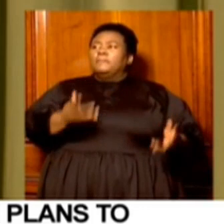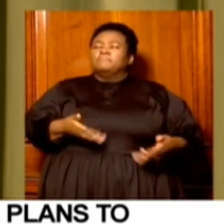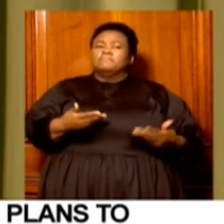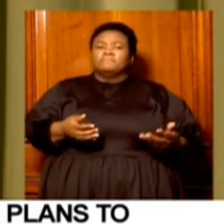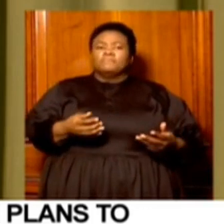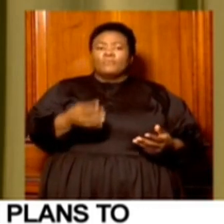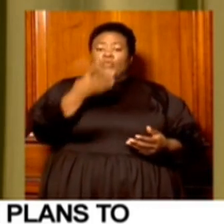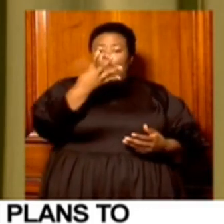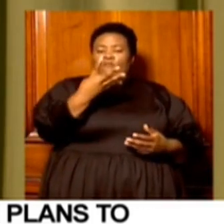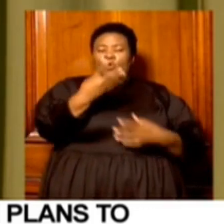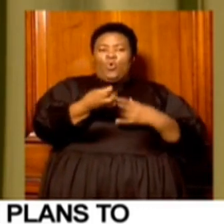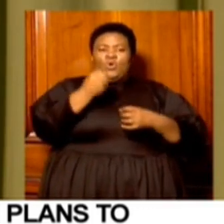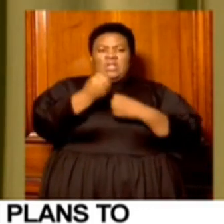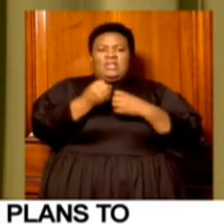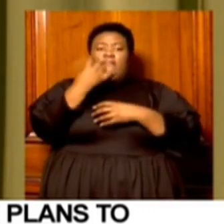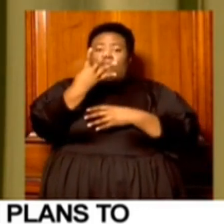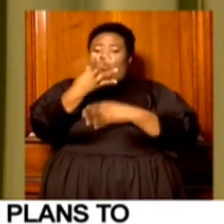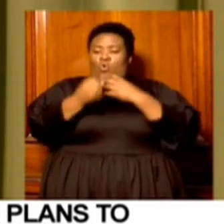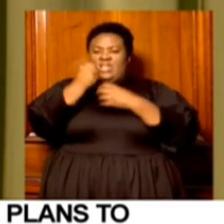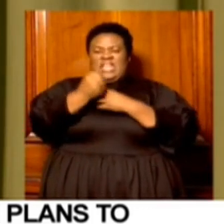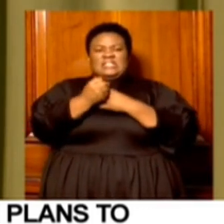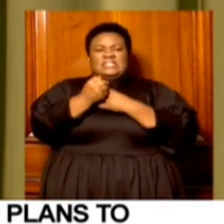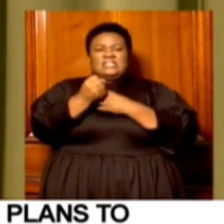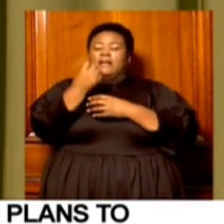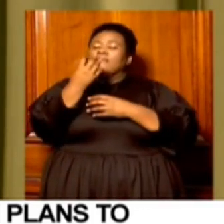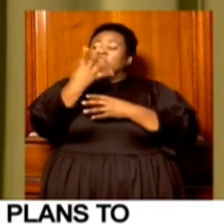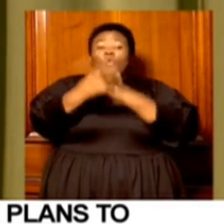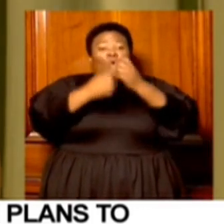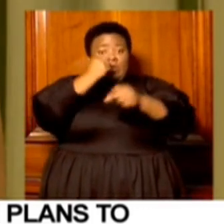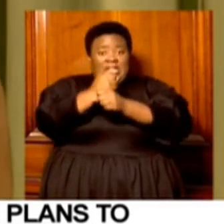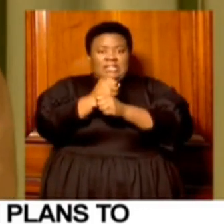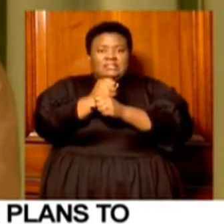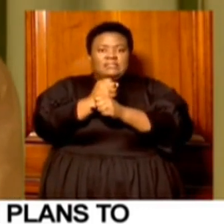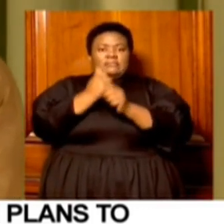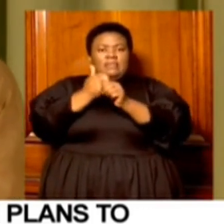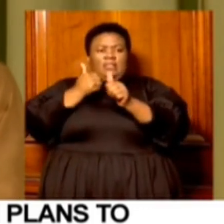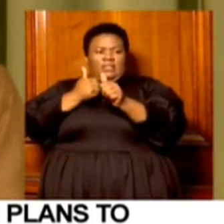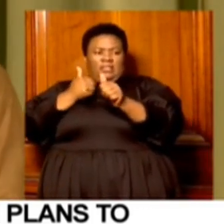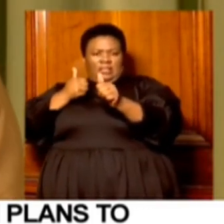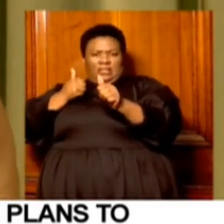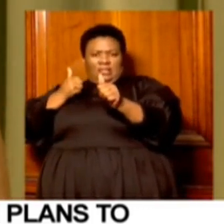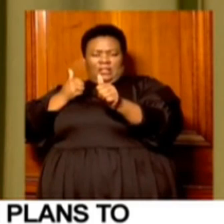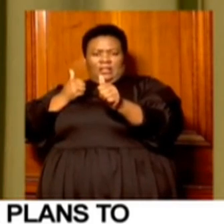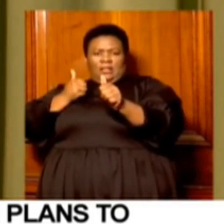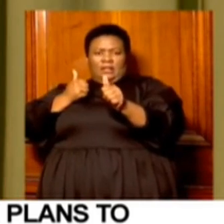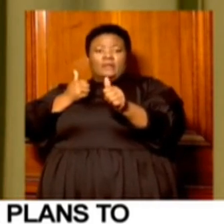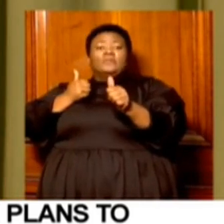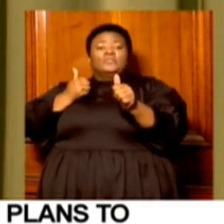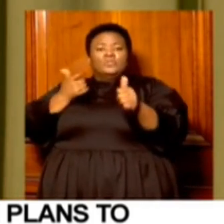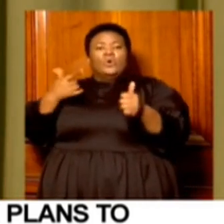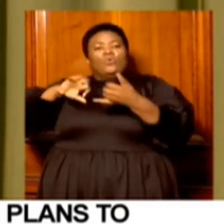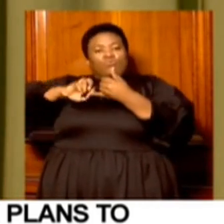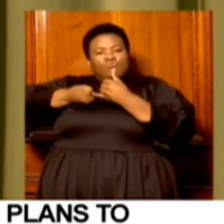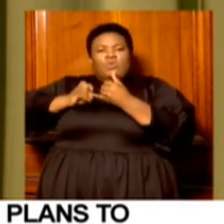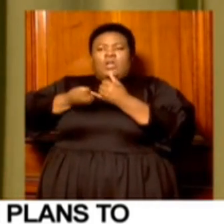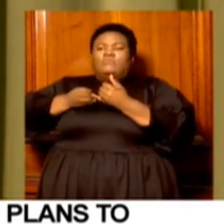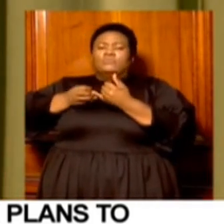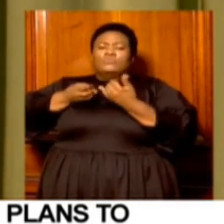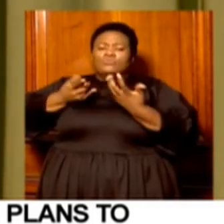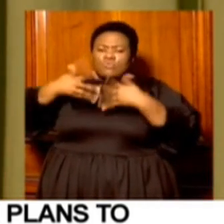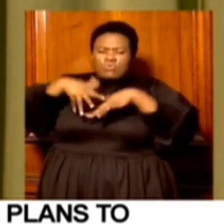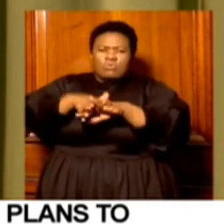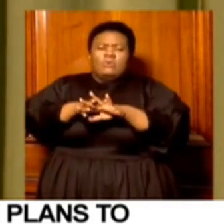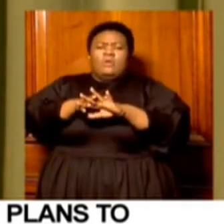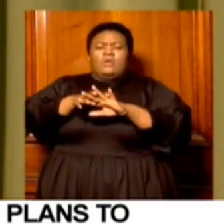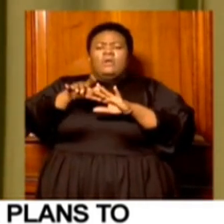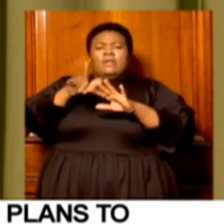our modernization program. And our interventions there tells the story, and we want to